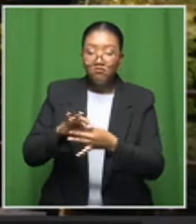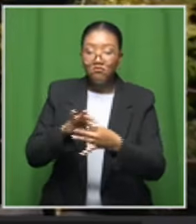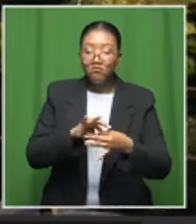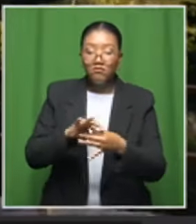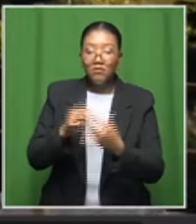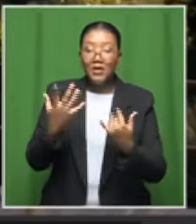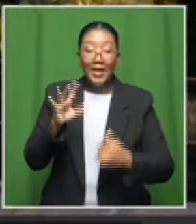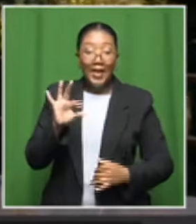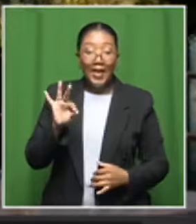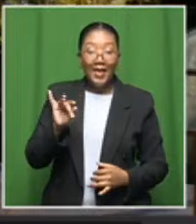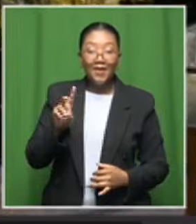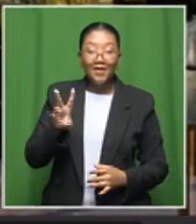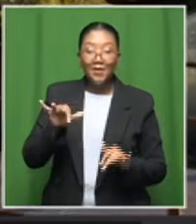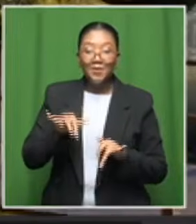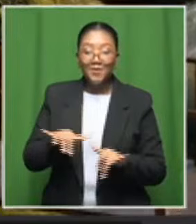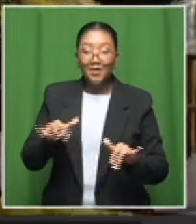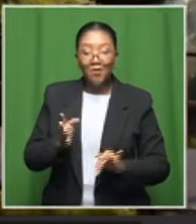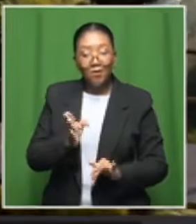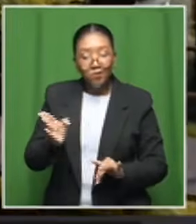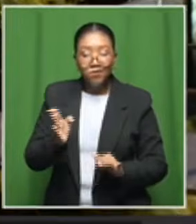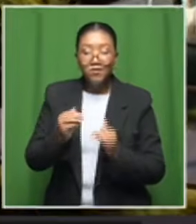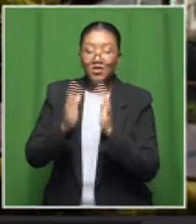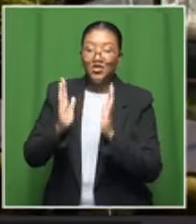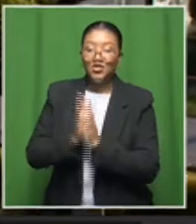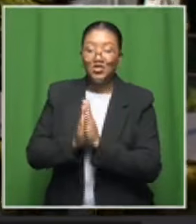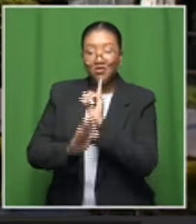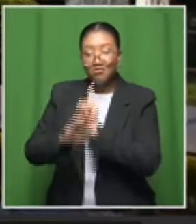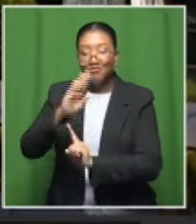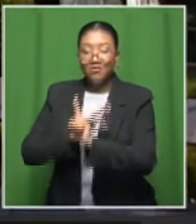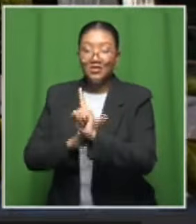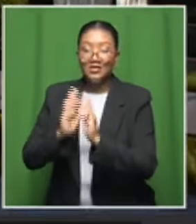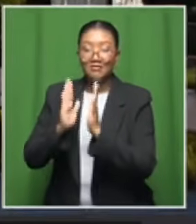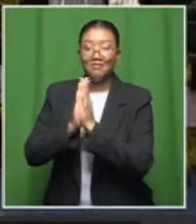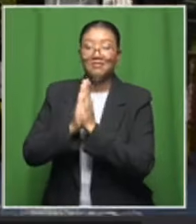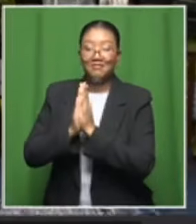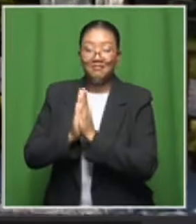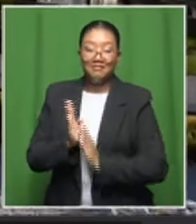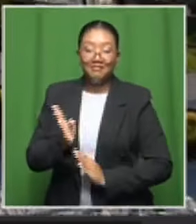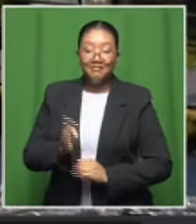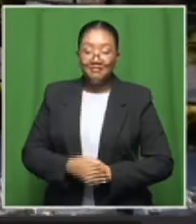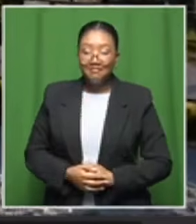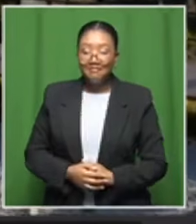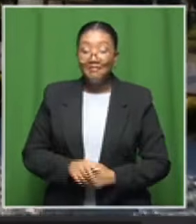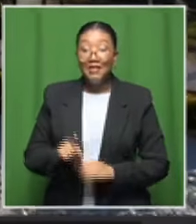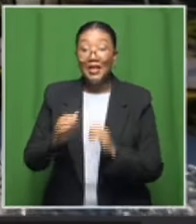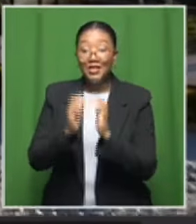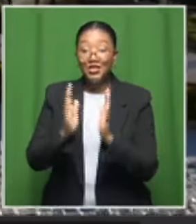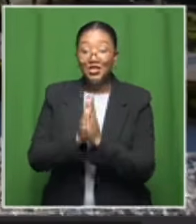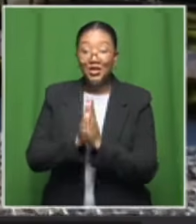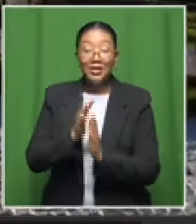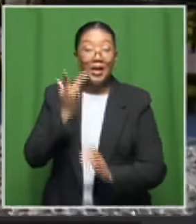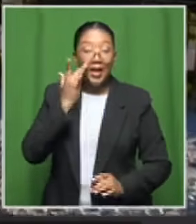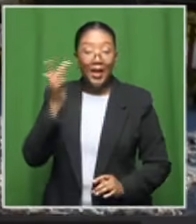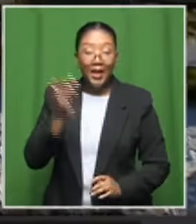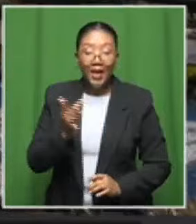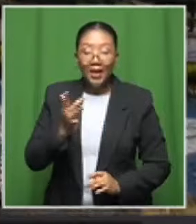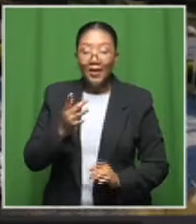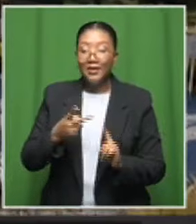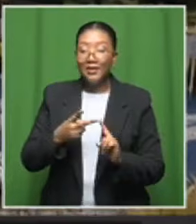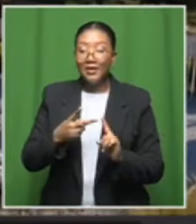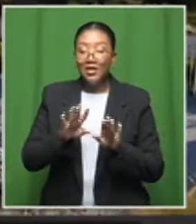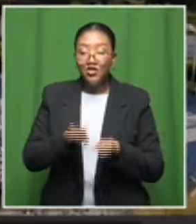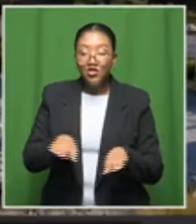everyday heroes within St. Peter's walls. And this is the same church that allowed coloured and Malay children